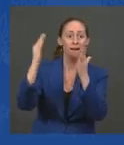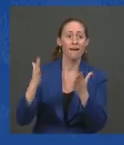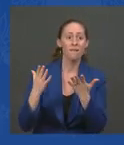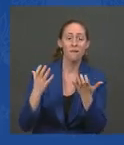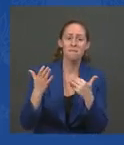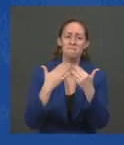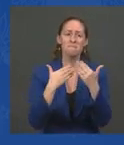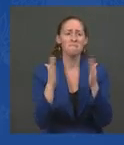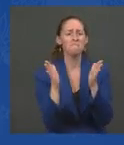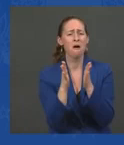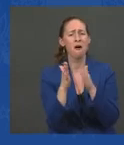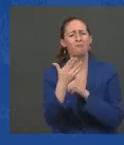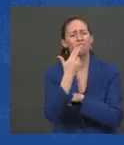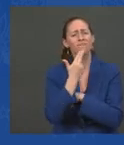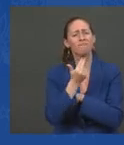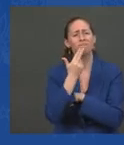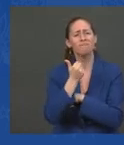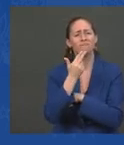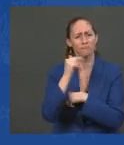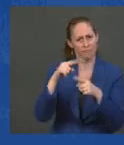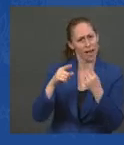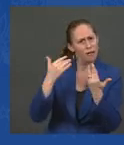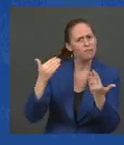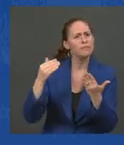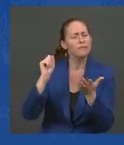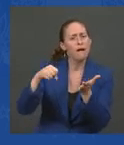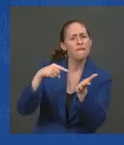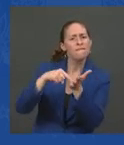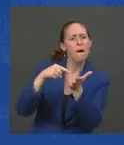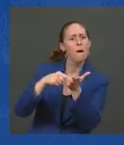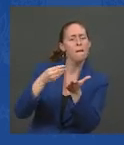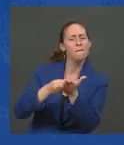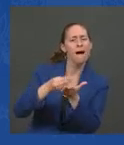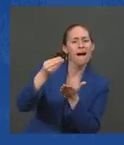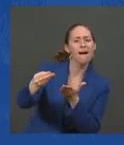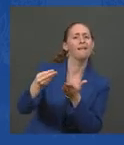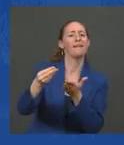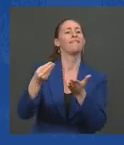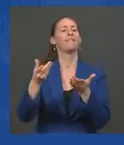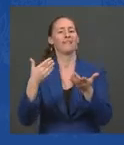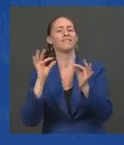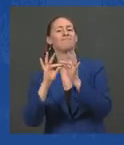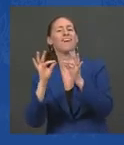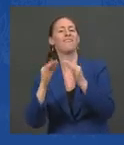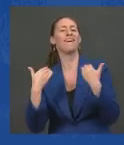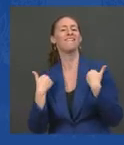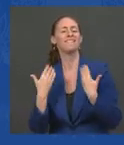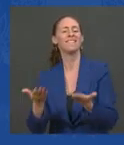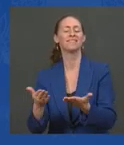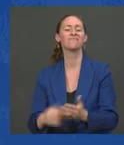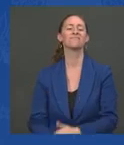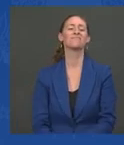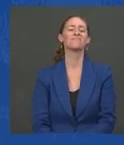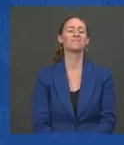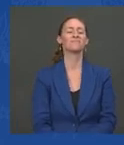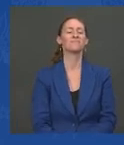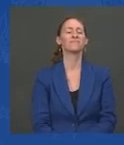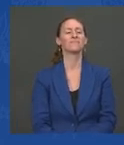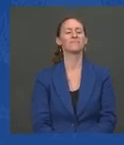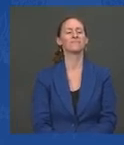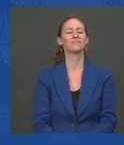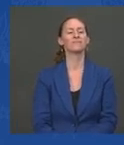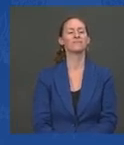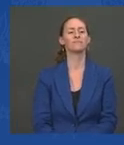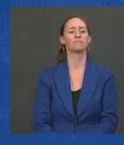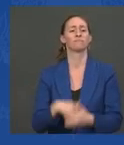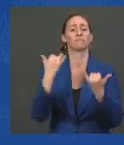much. But it was enough to build a little equity. We'll use the federal government's purchasing power to